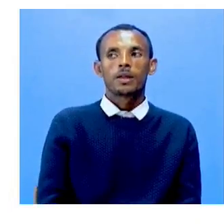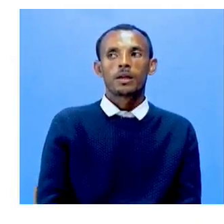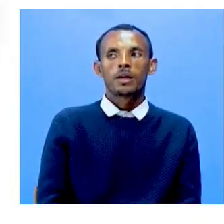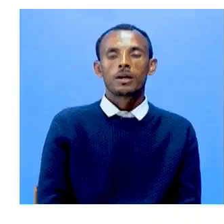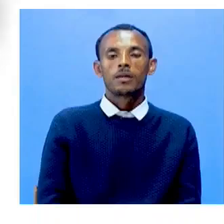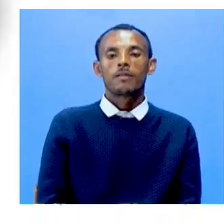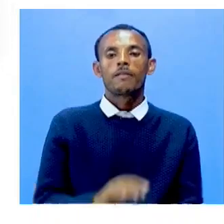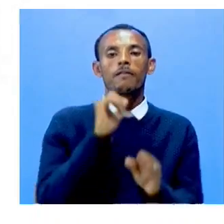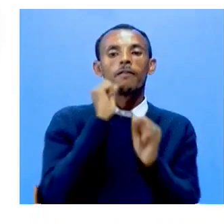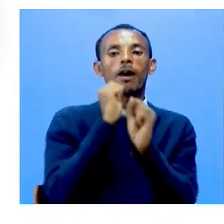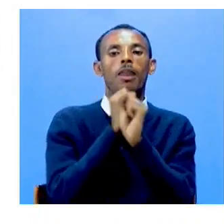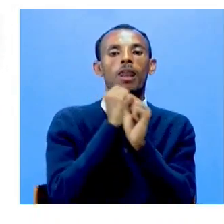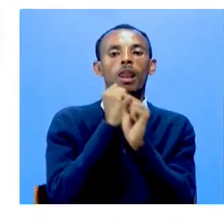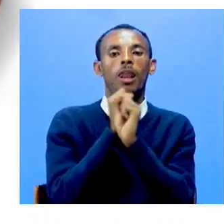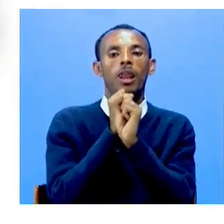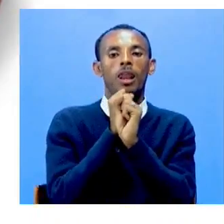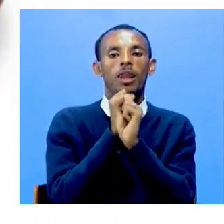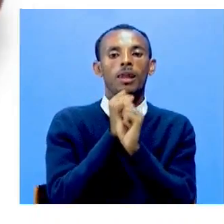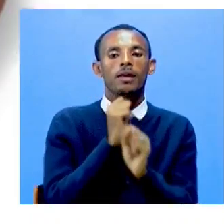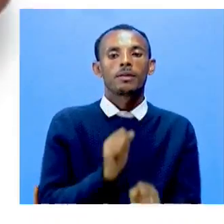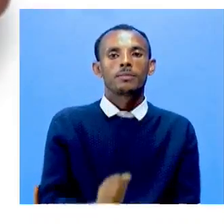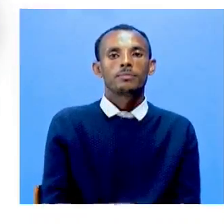then find